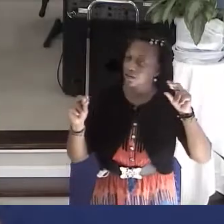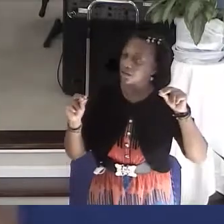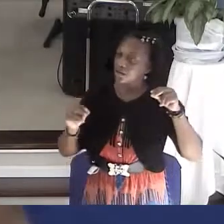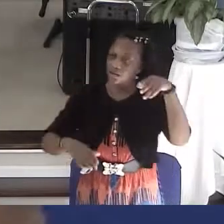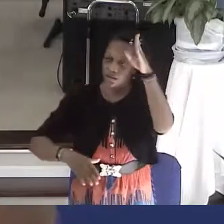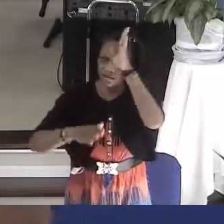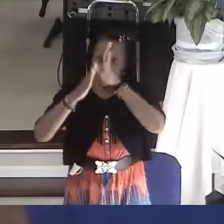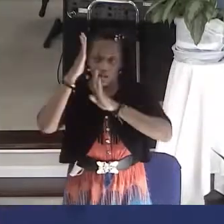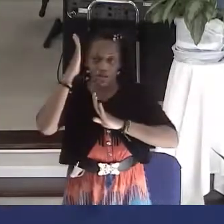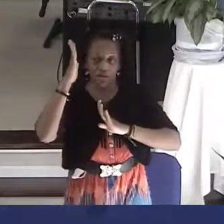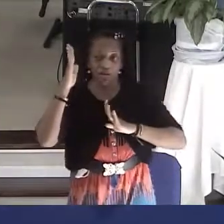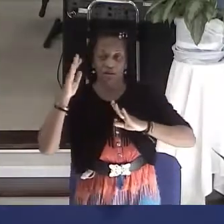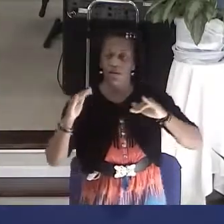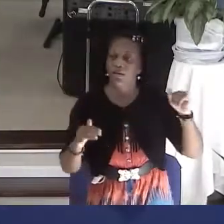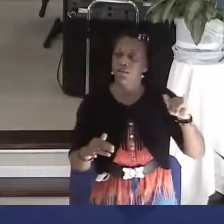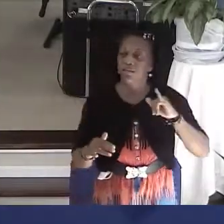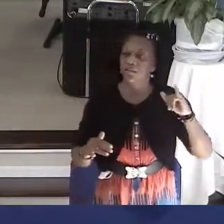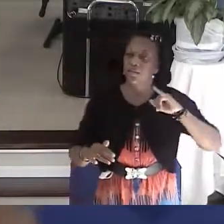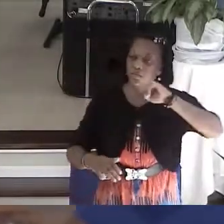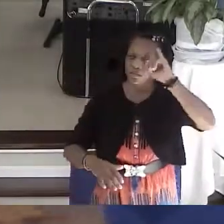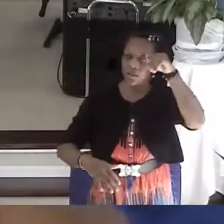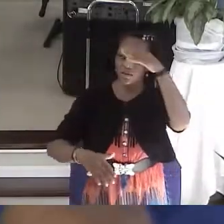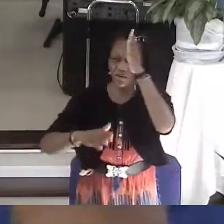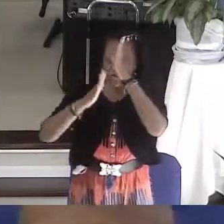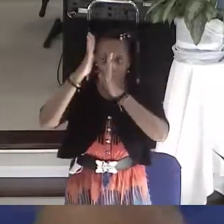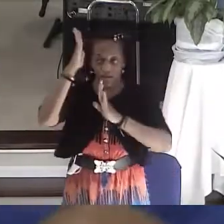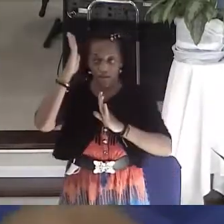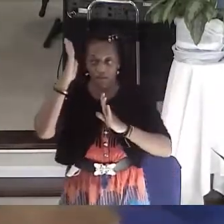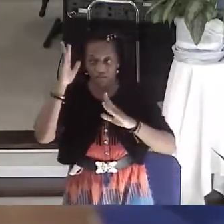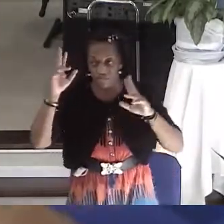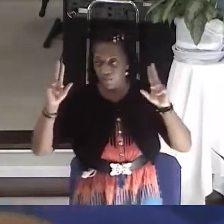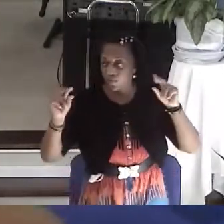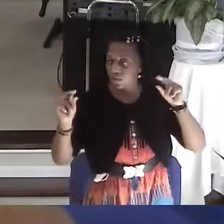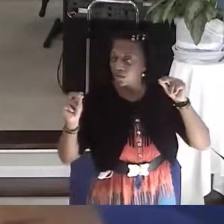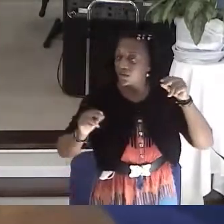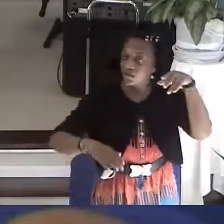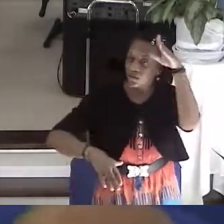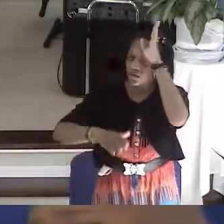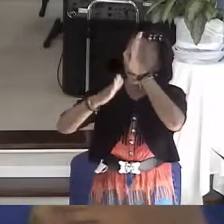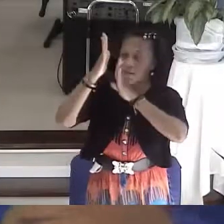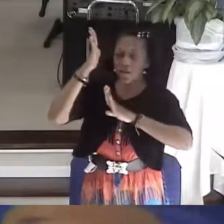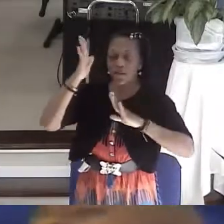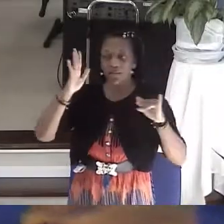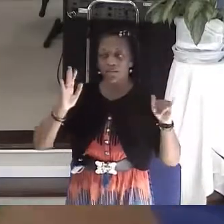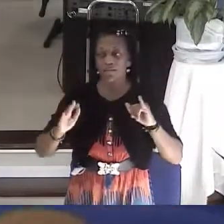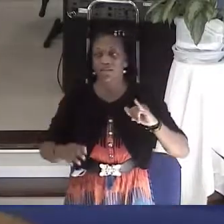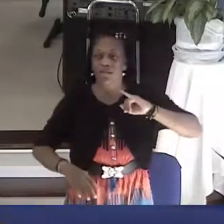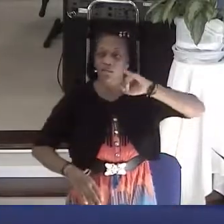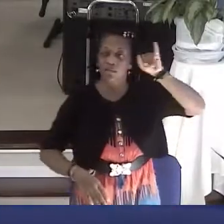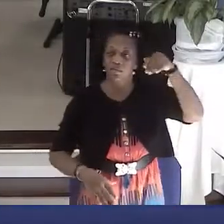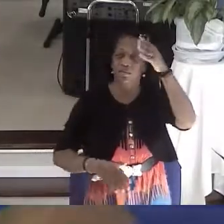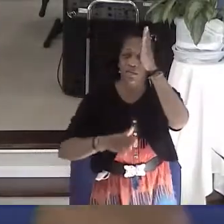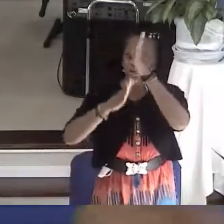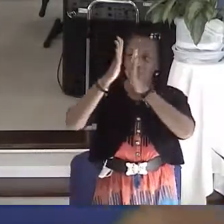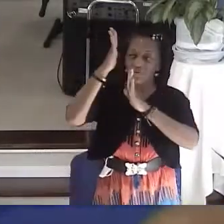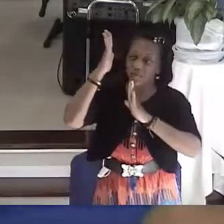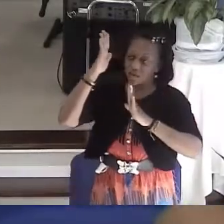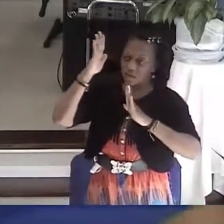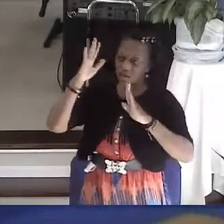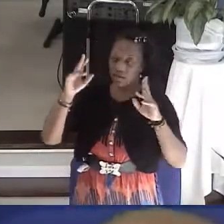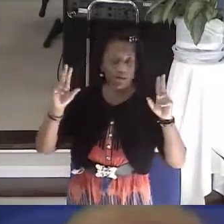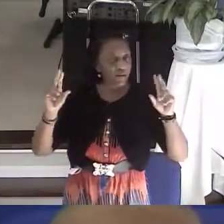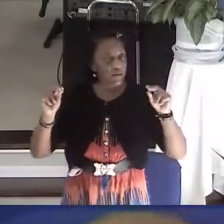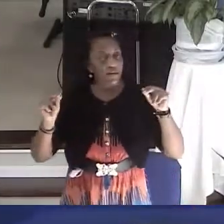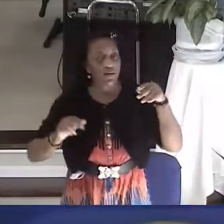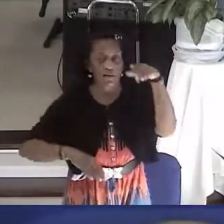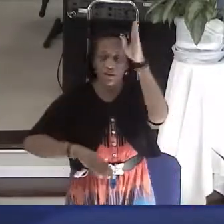like Jehovah. There's no God like Jehovah. There's no God like Jehovah. There's no God like